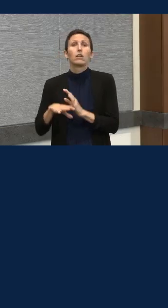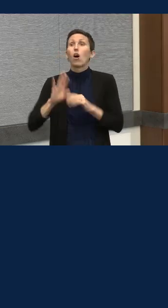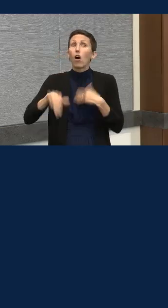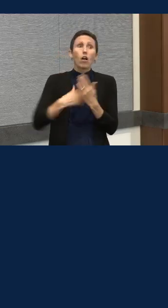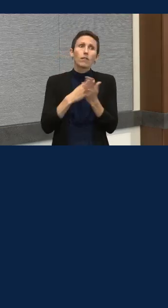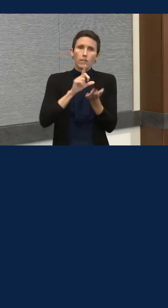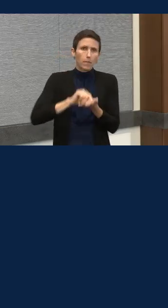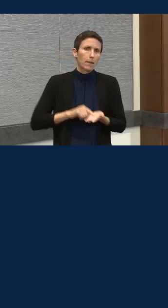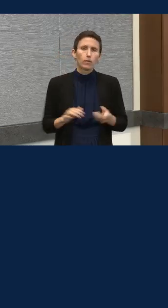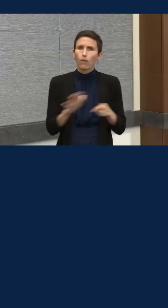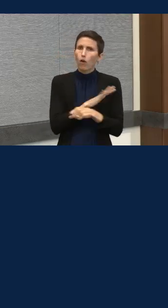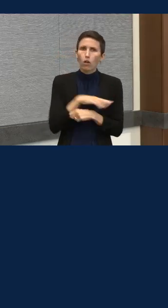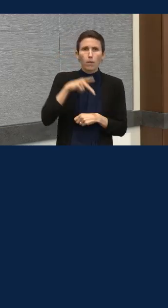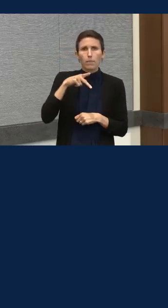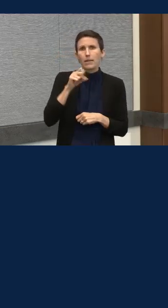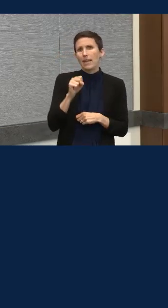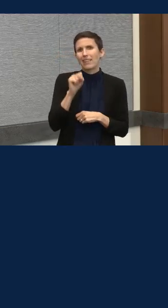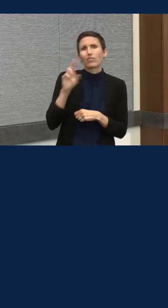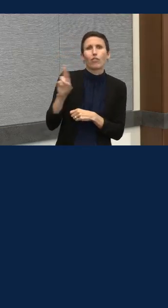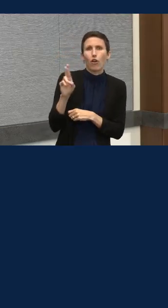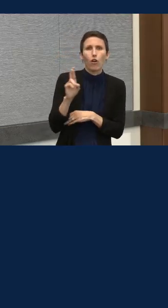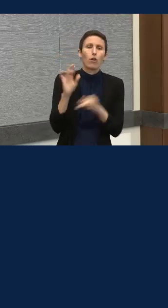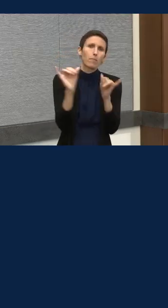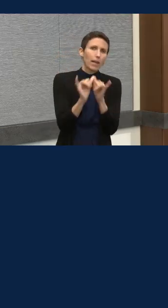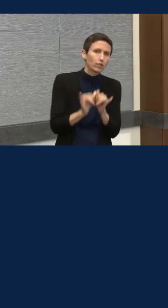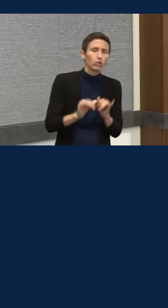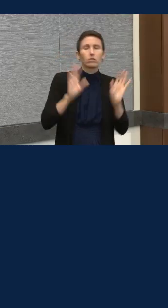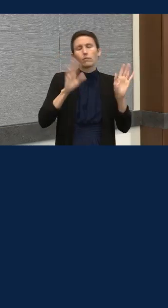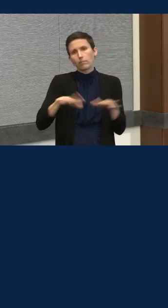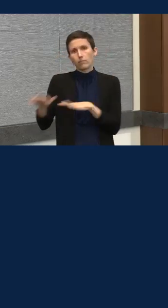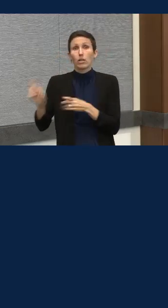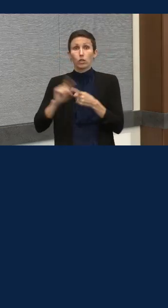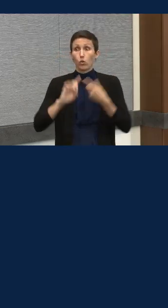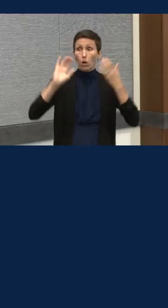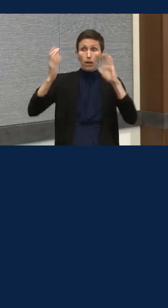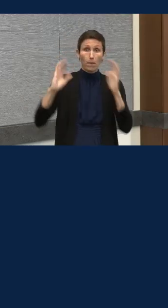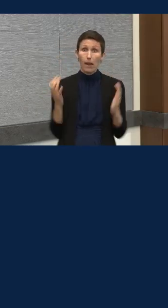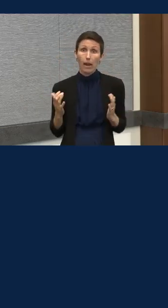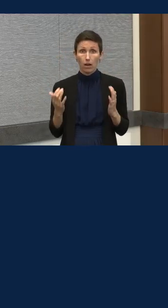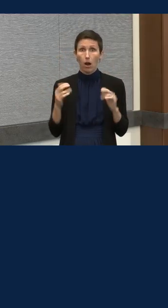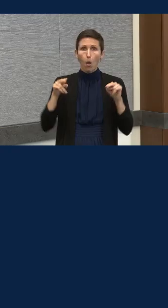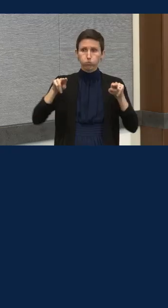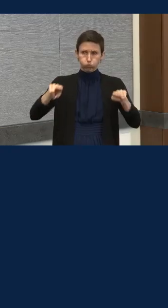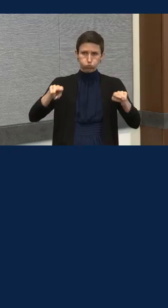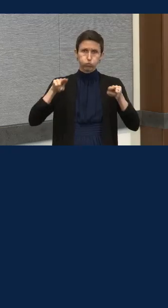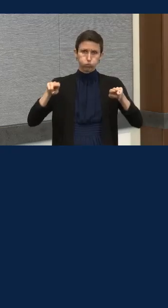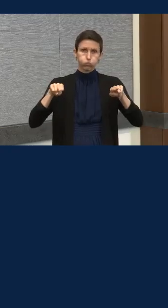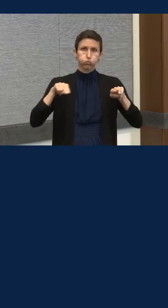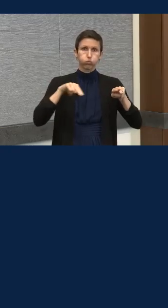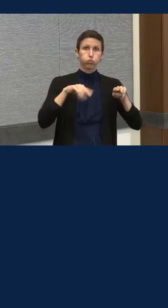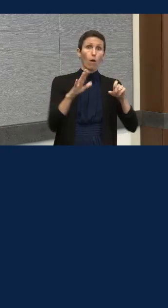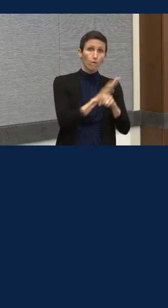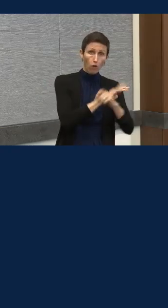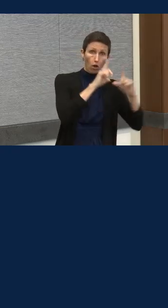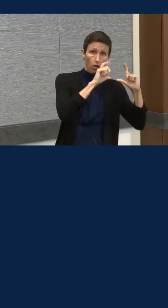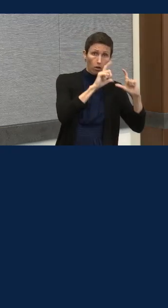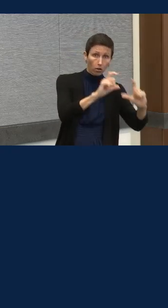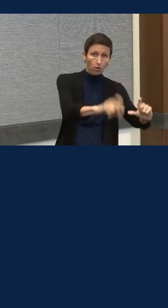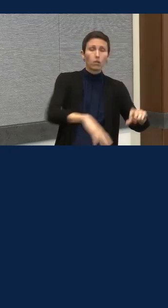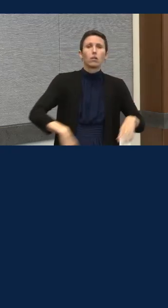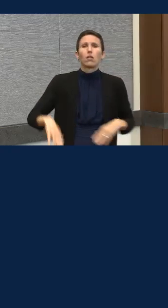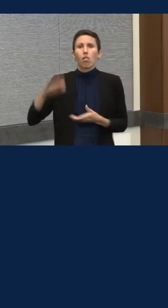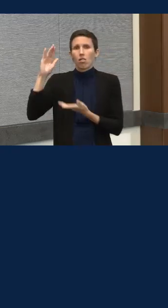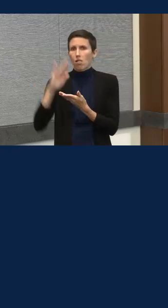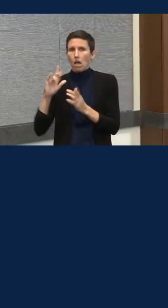of, PSNR measures, mean squared error measures, and so on to compare the reconstruction from the